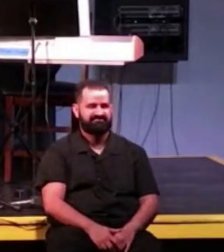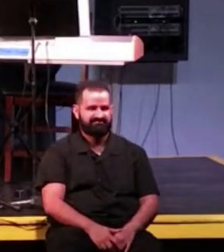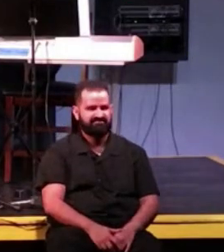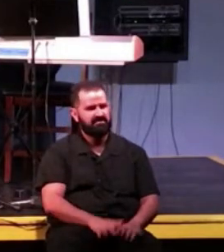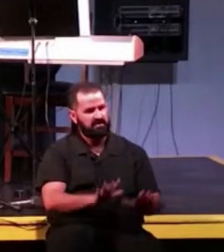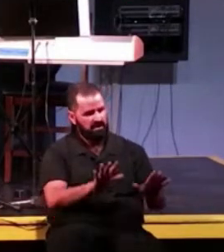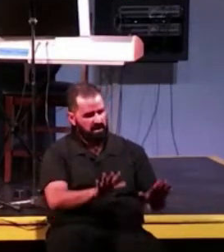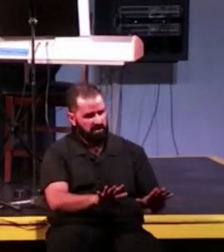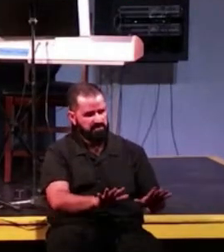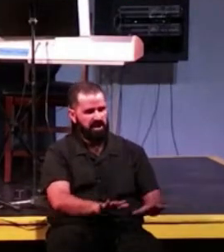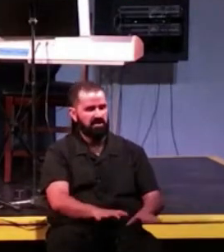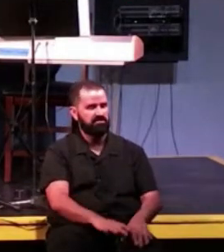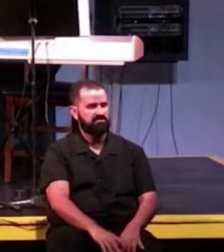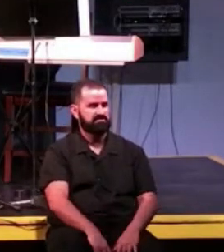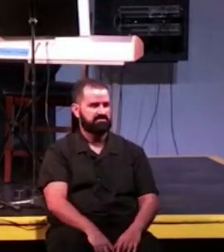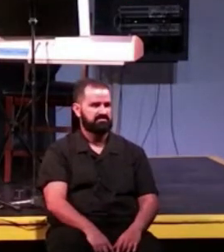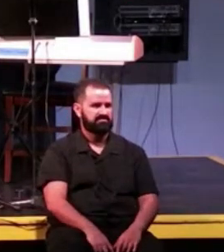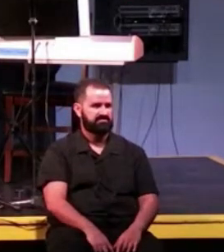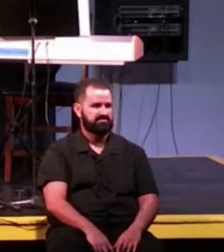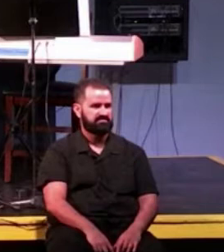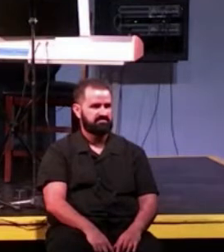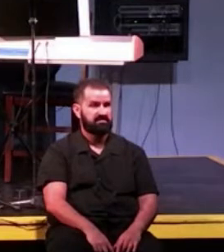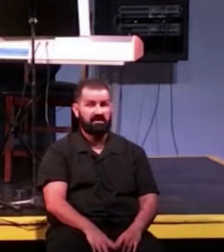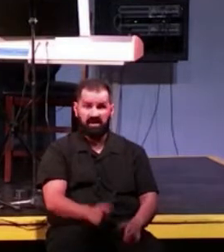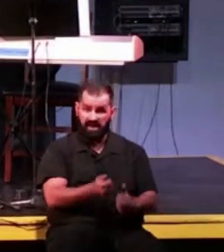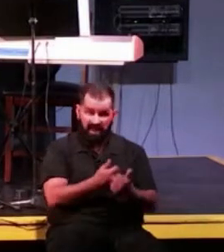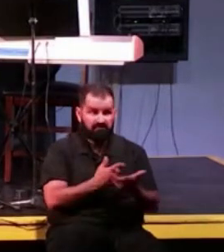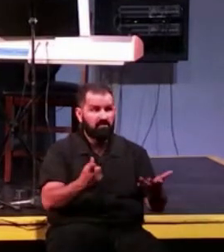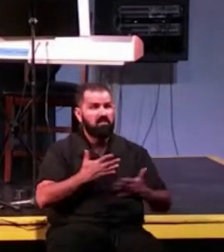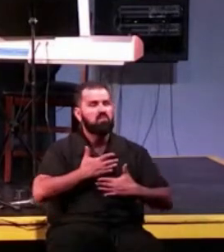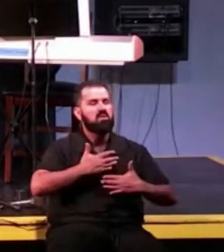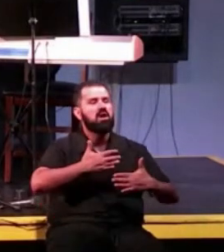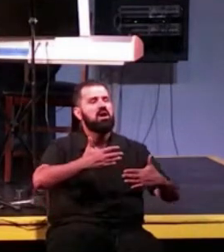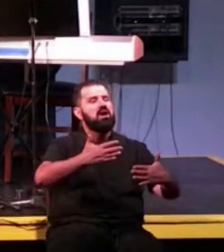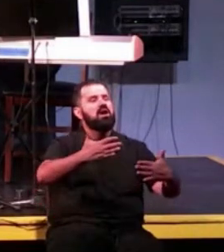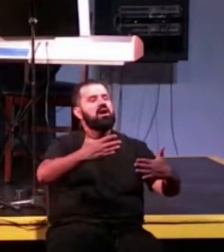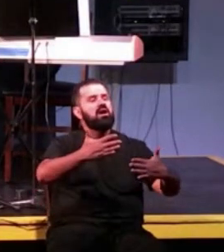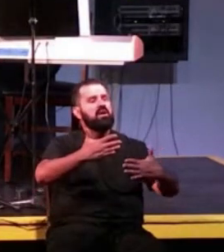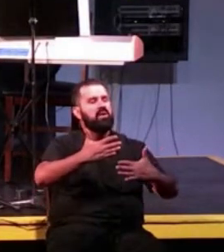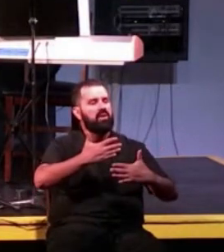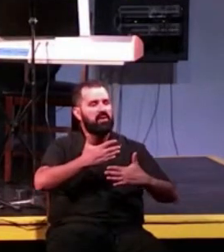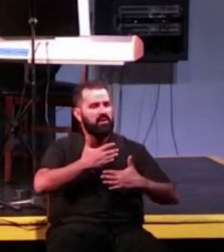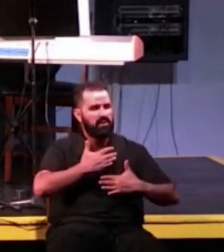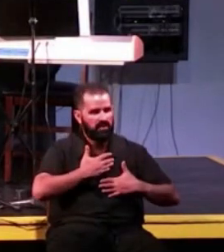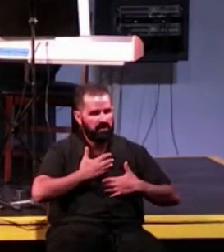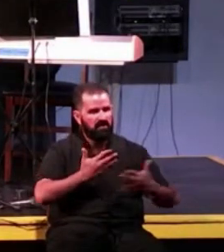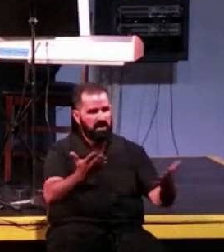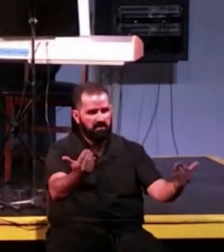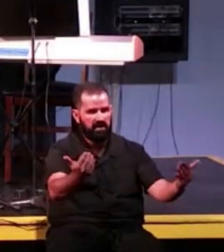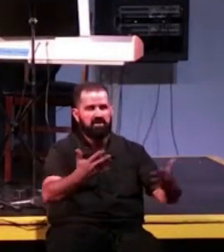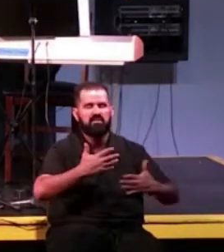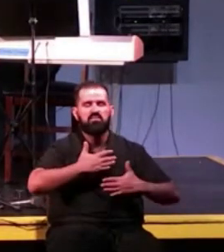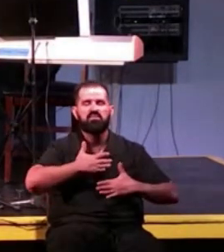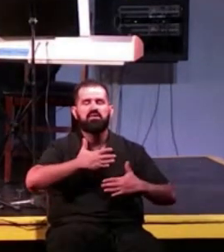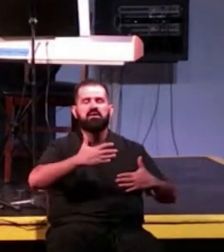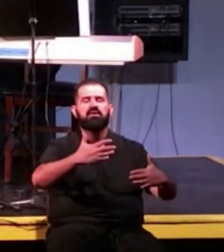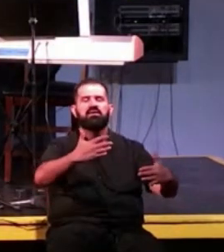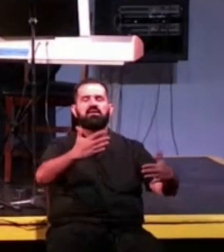Calm down. Everyone, take a deep breath, come on. And exhale, come on.